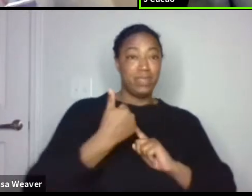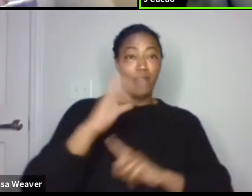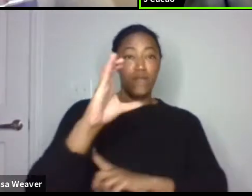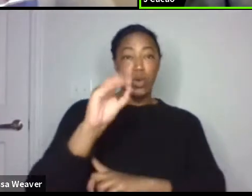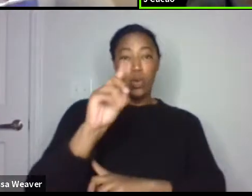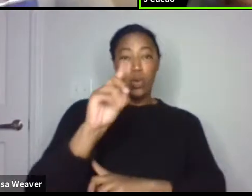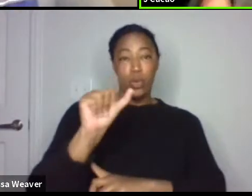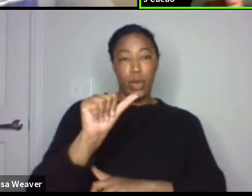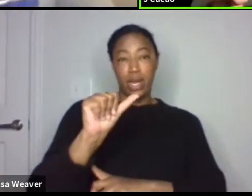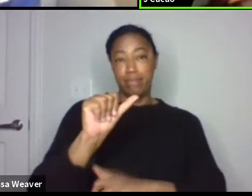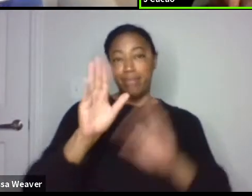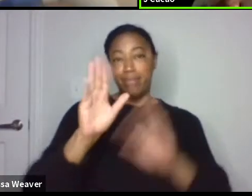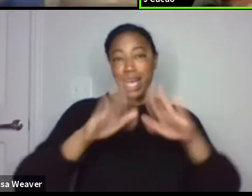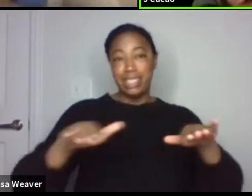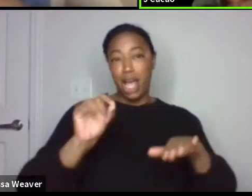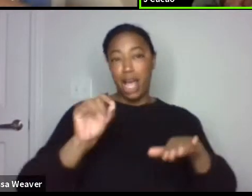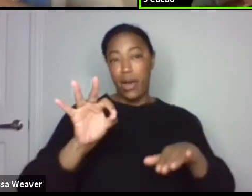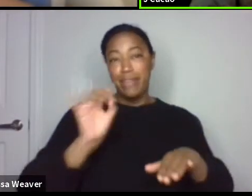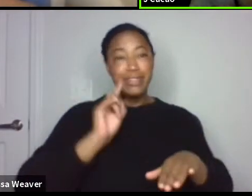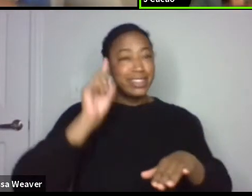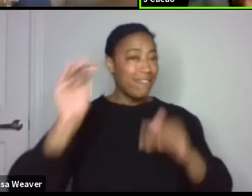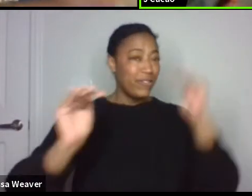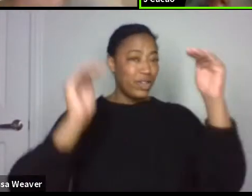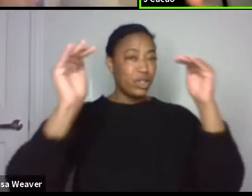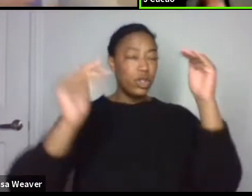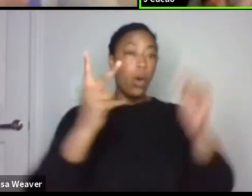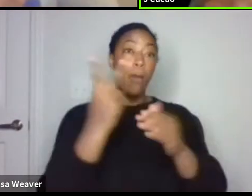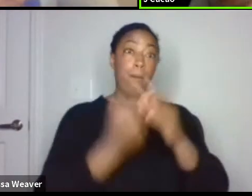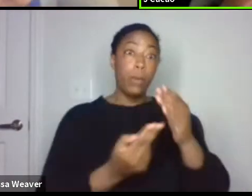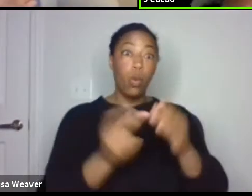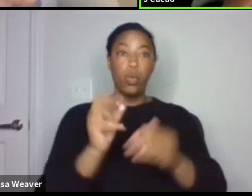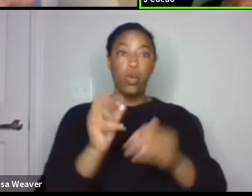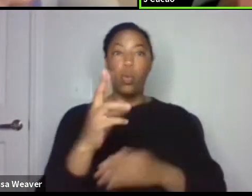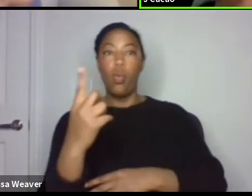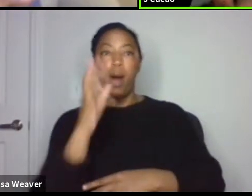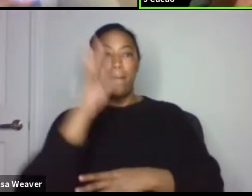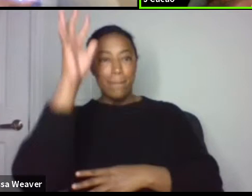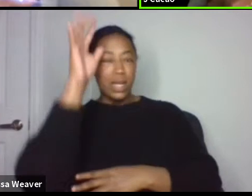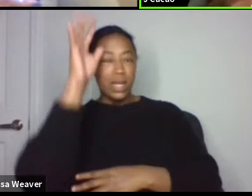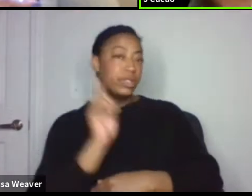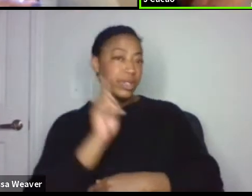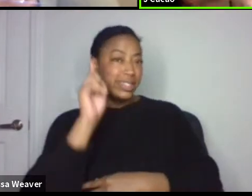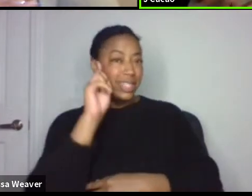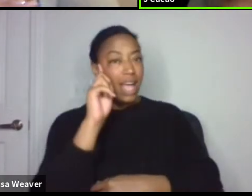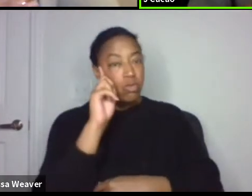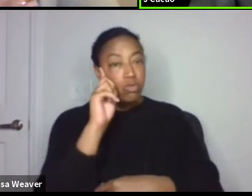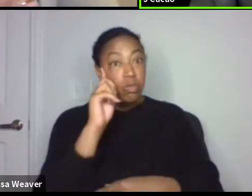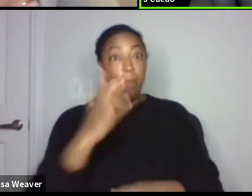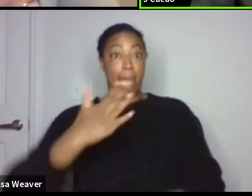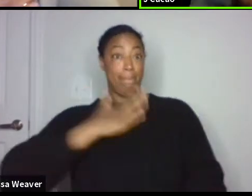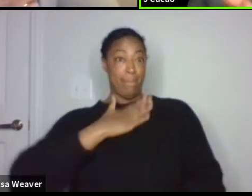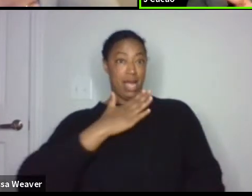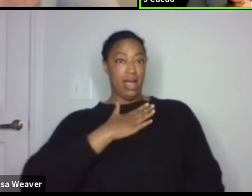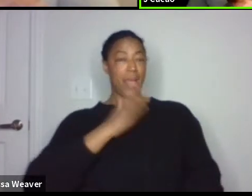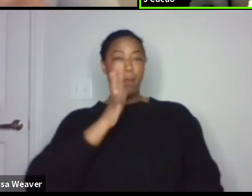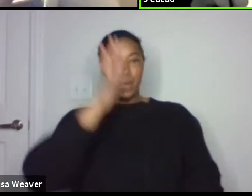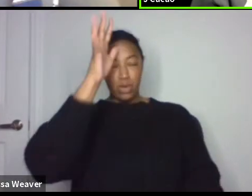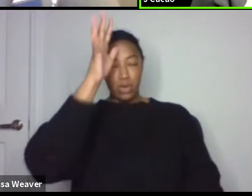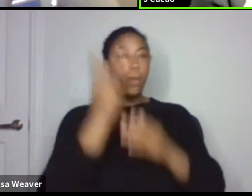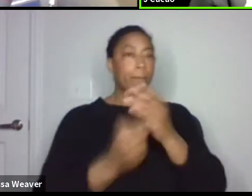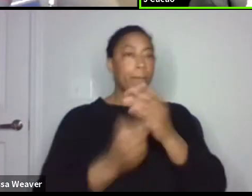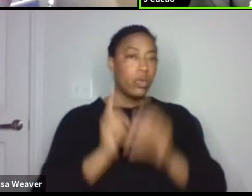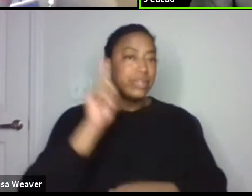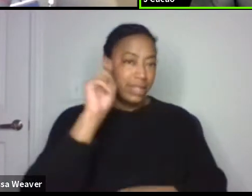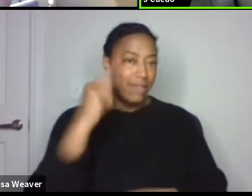adult. Meaning both or one of my parents are deaf. And in my particular case, both of my parents are deaf. And I was born hearing.